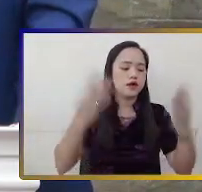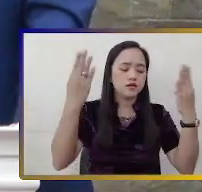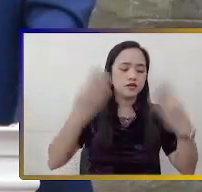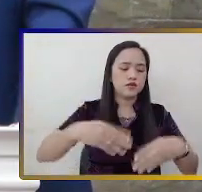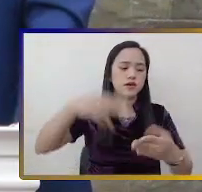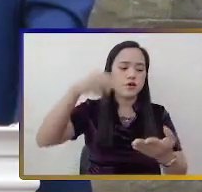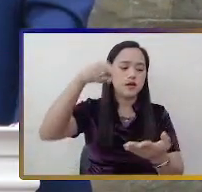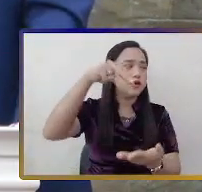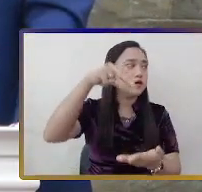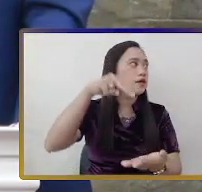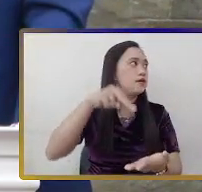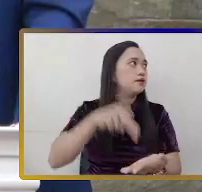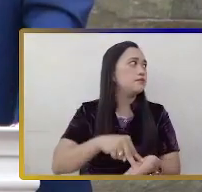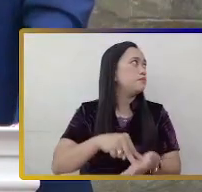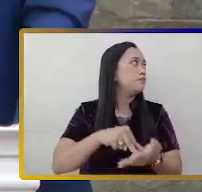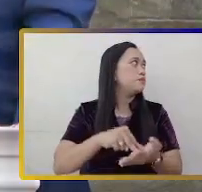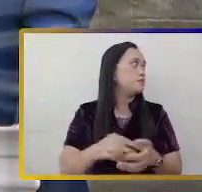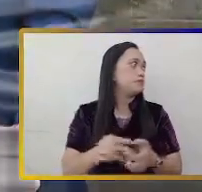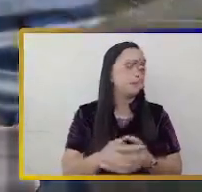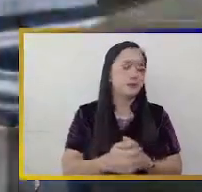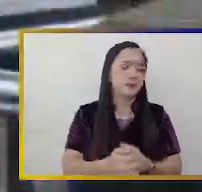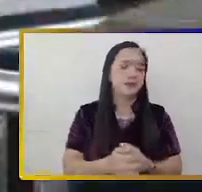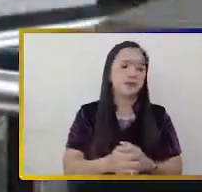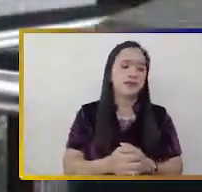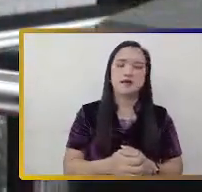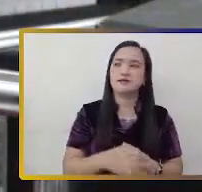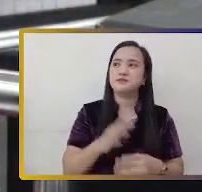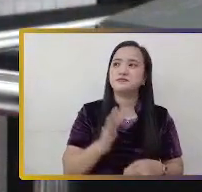battle stand?